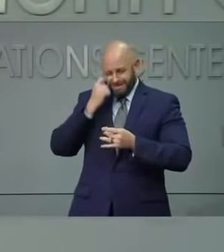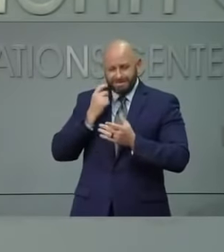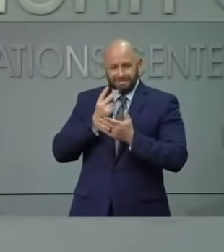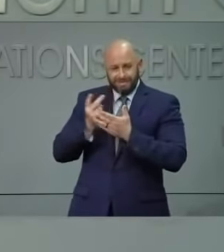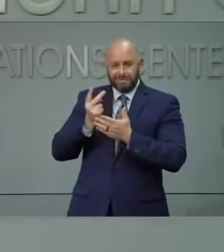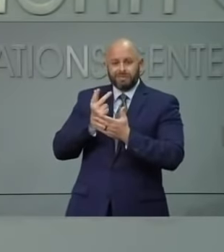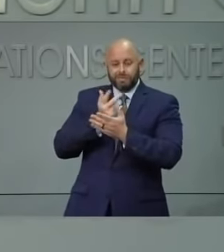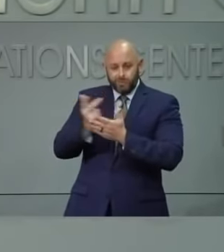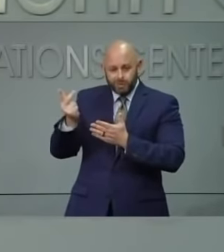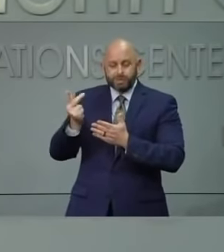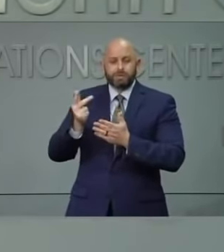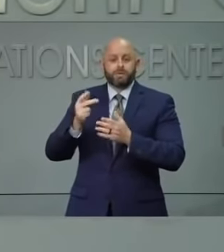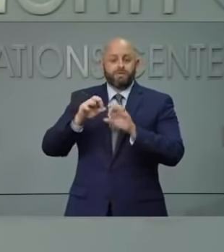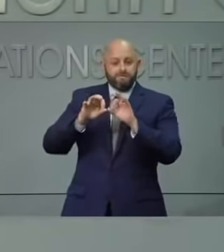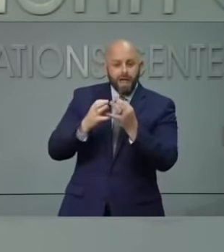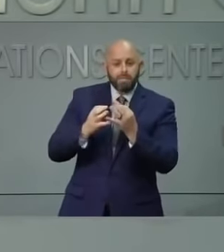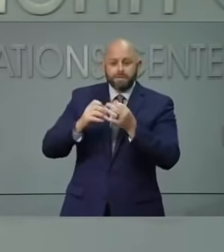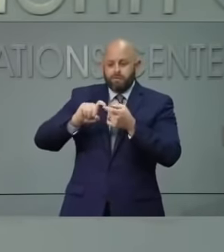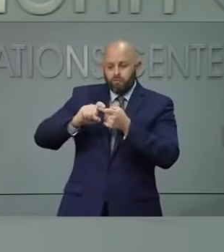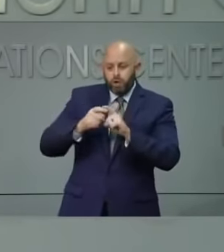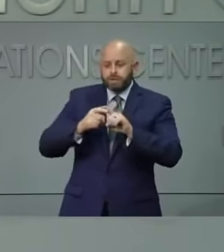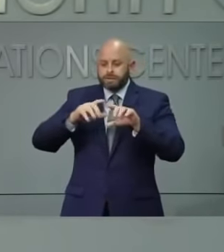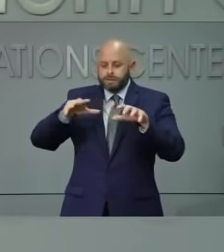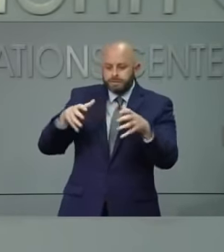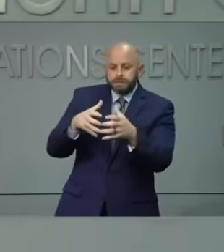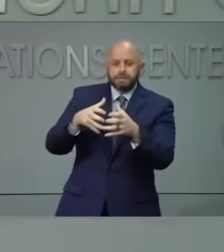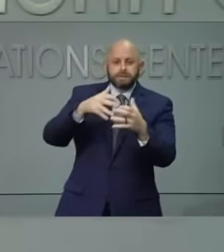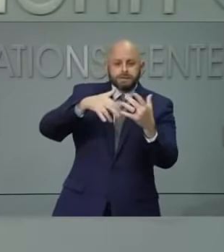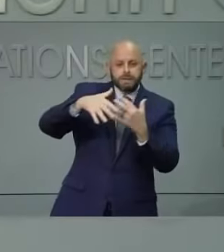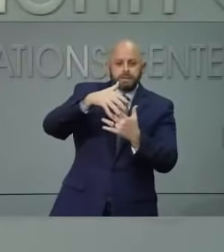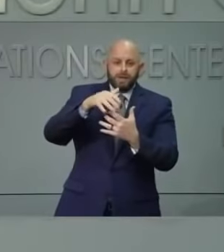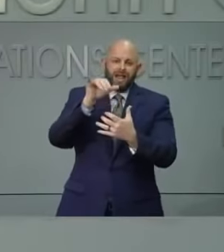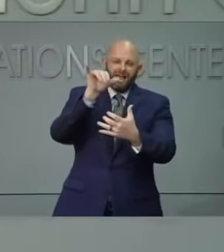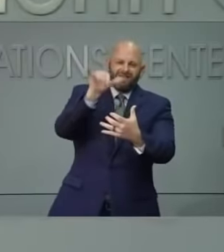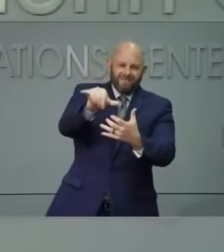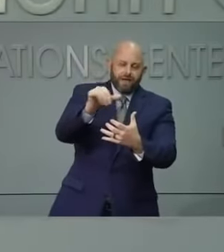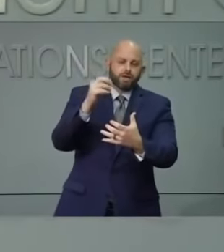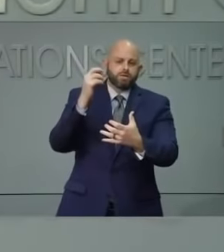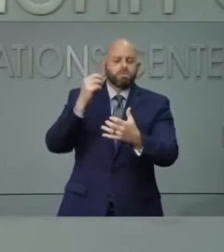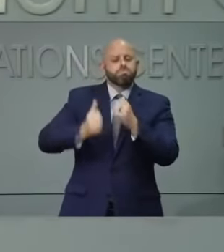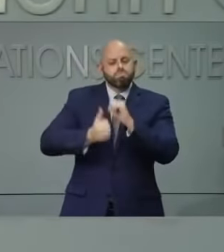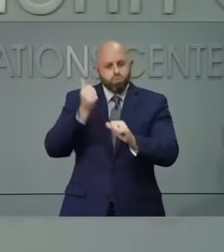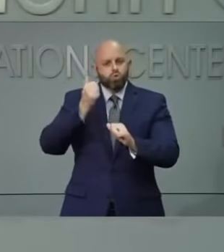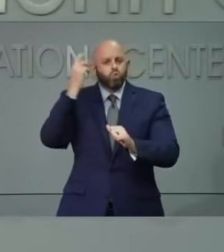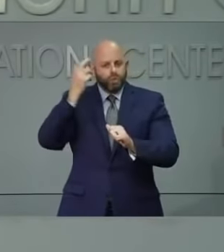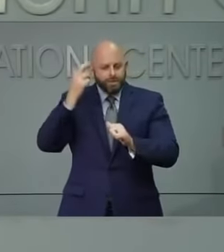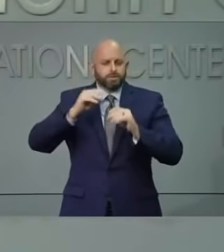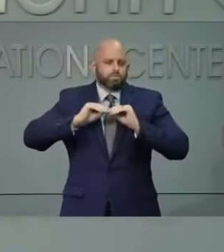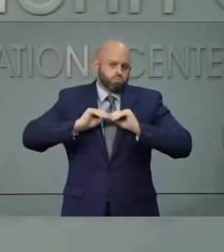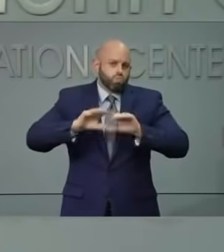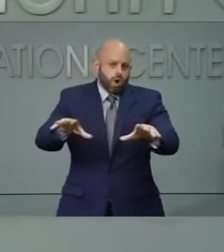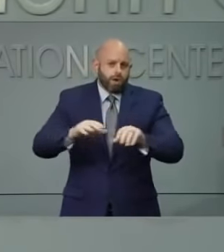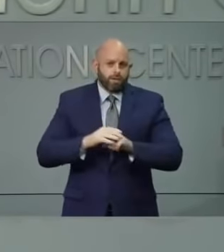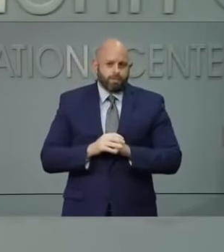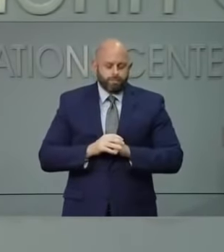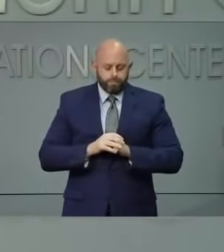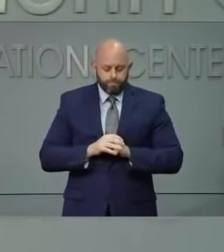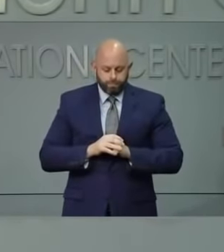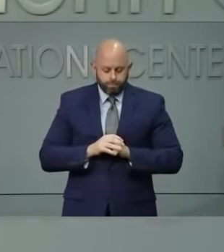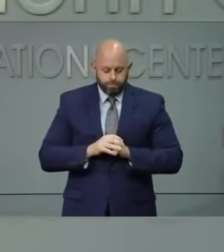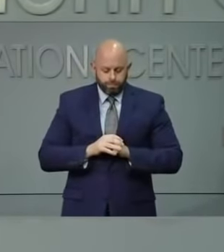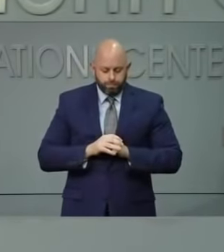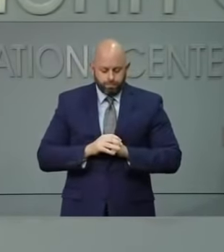leading to the viral spread and the clusters. So how will closing a restaurant or business earlier stop